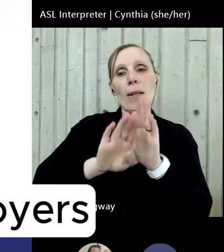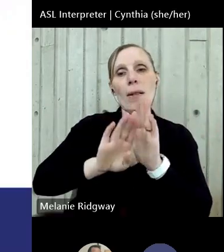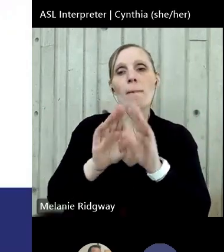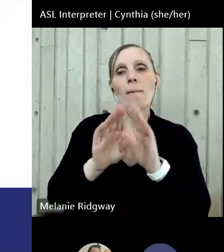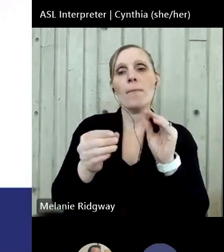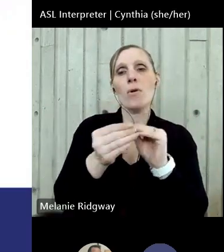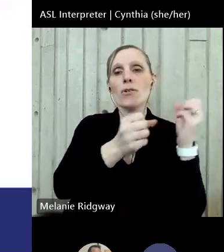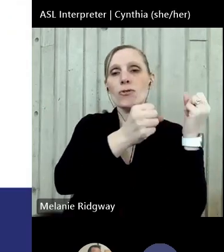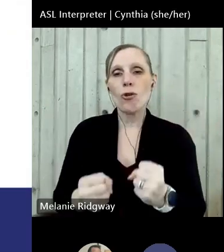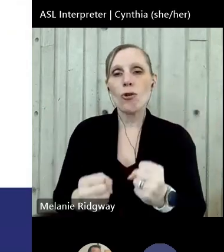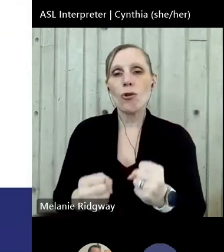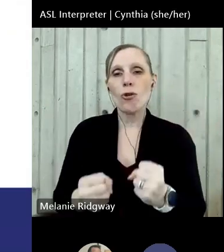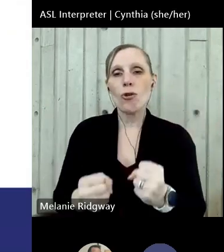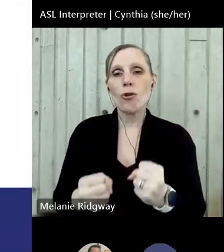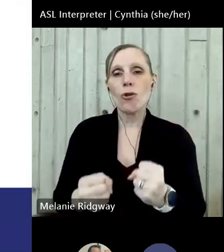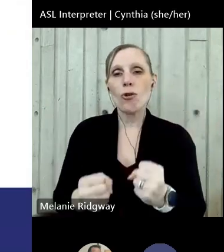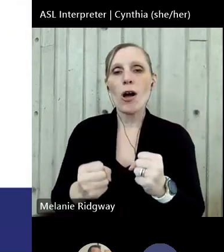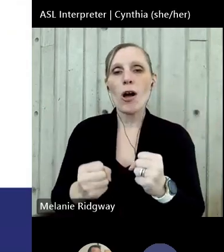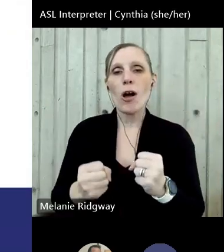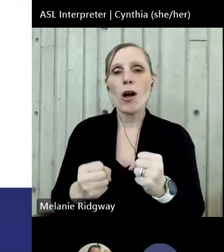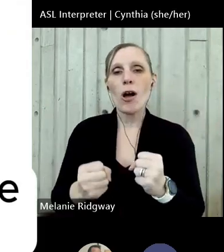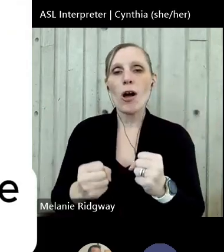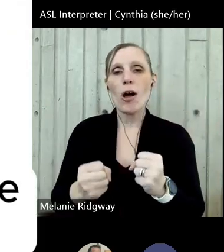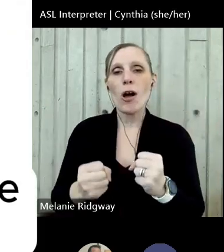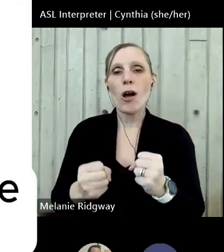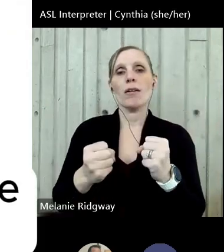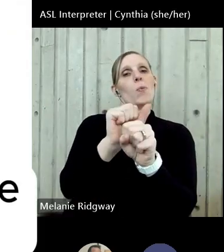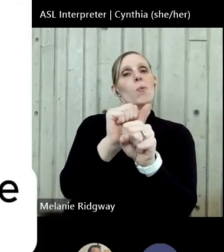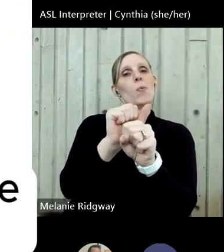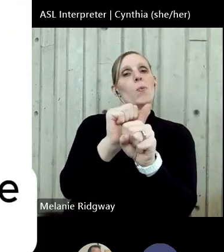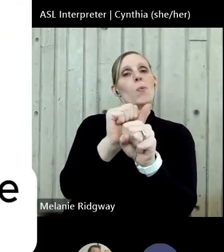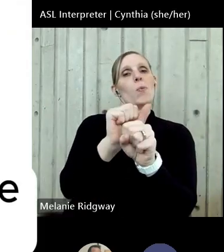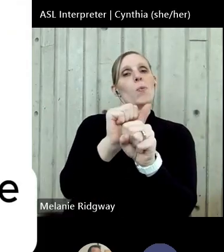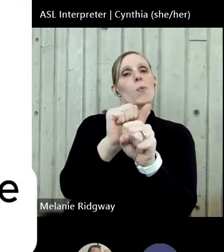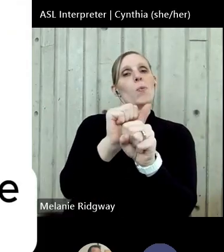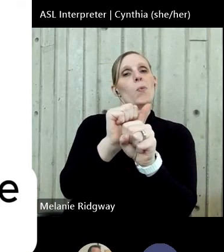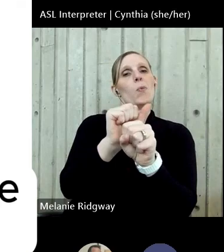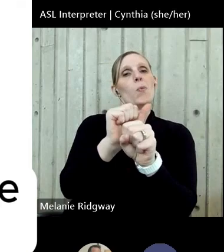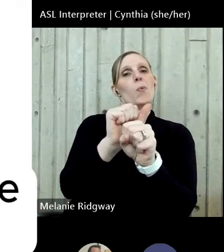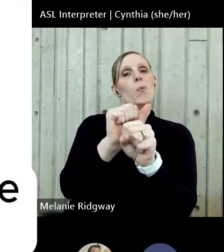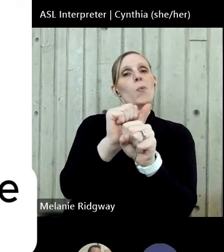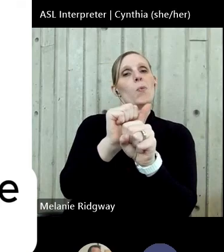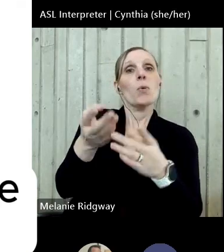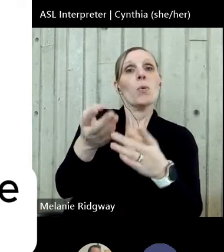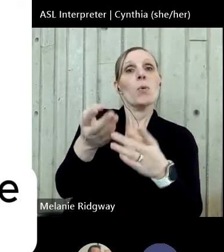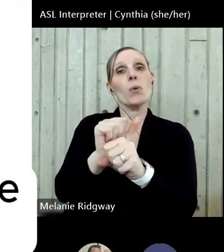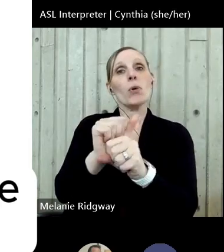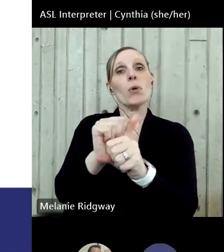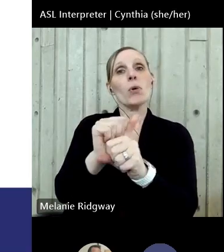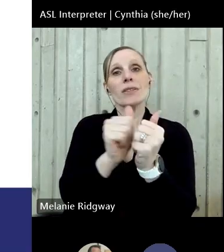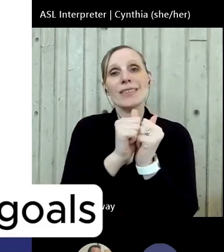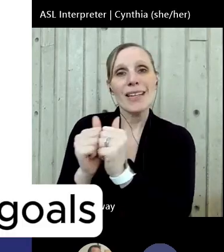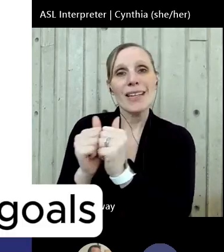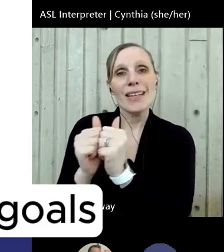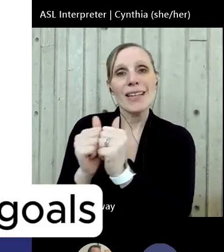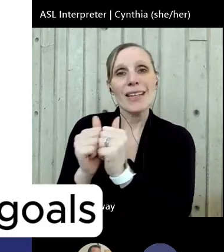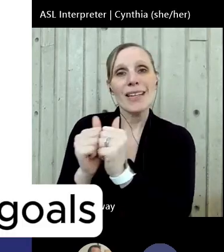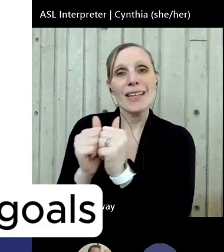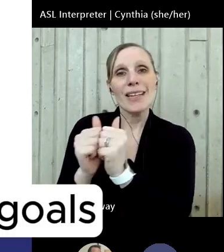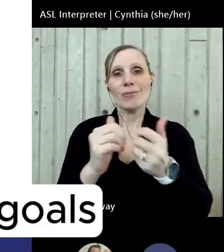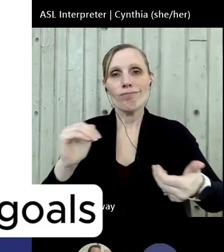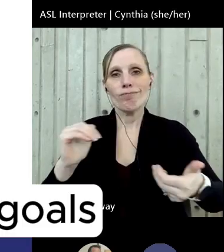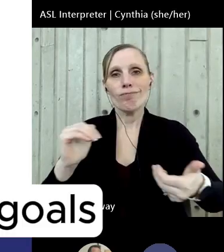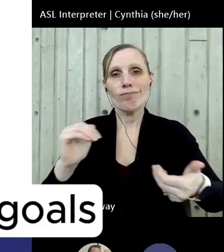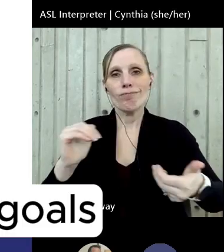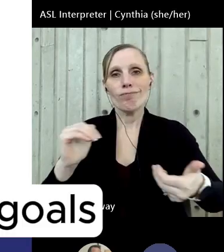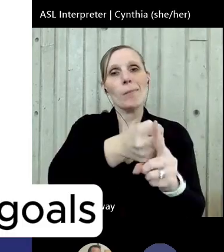employers. We believe that working together, we can create a positive impact on the community and help